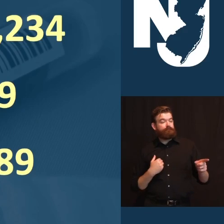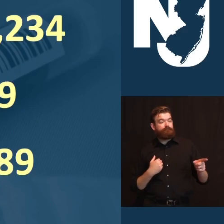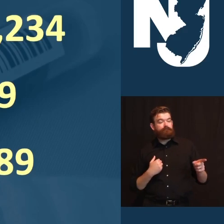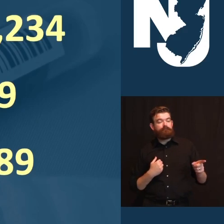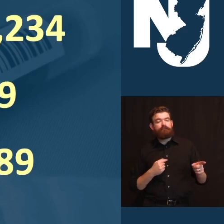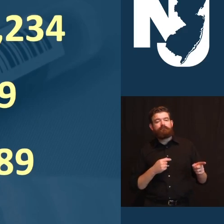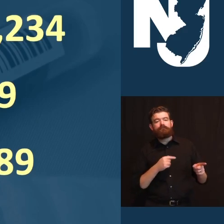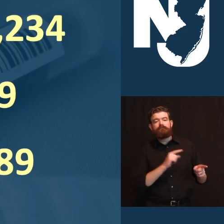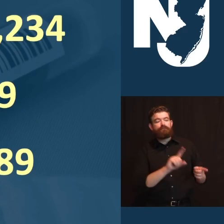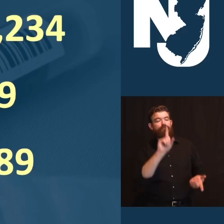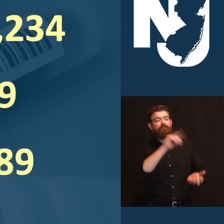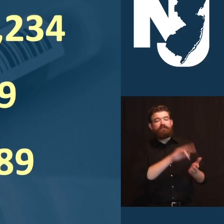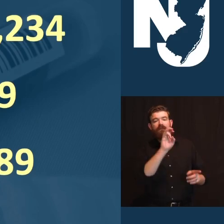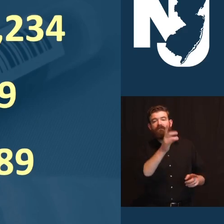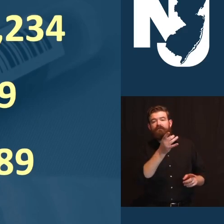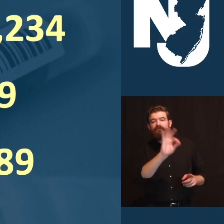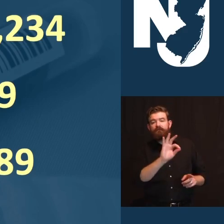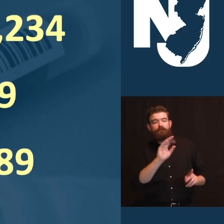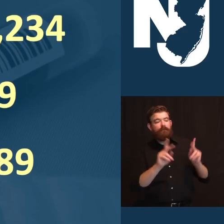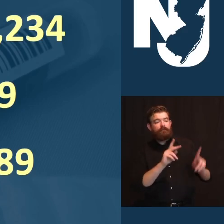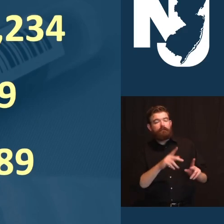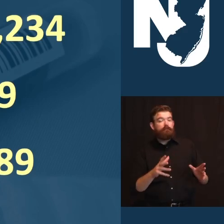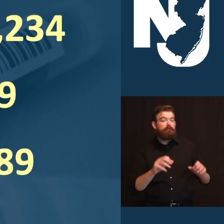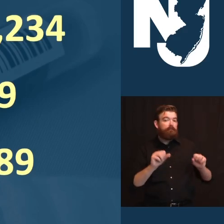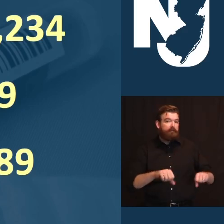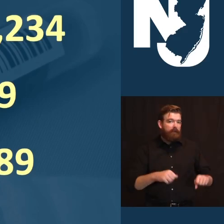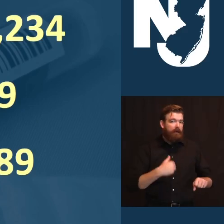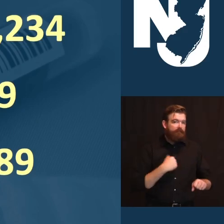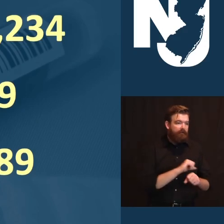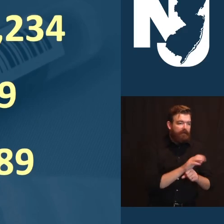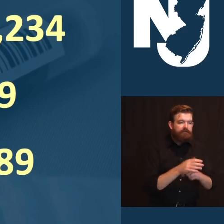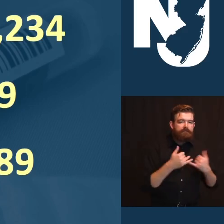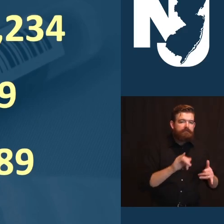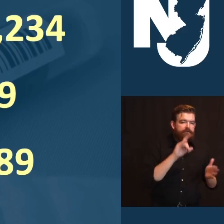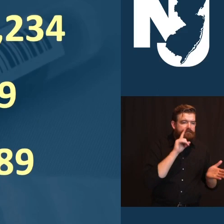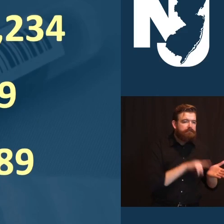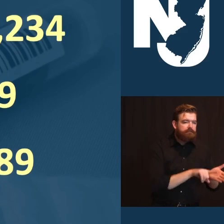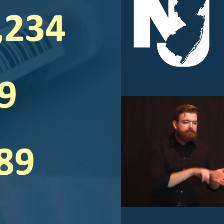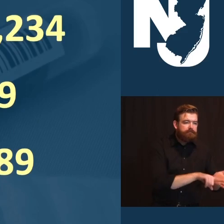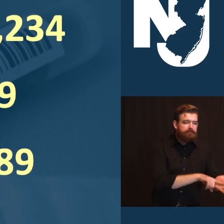and oranges, just to give you a spot sense, our hospitals reported that there were 8